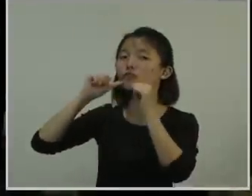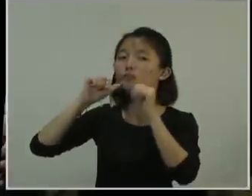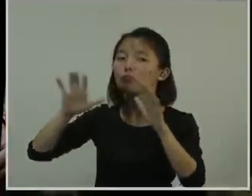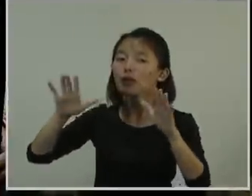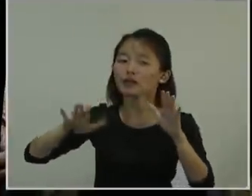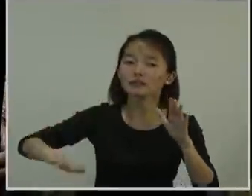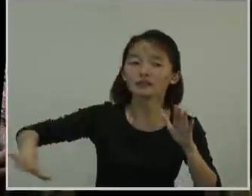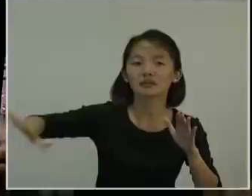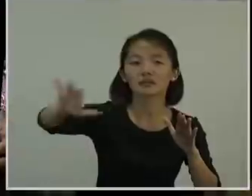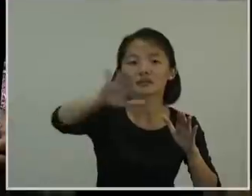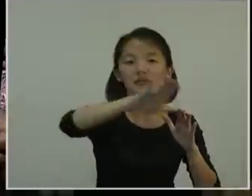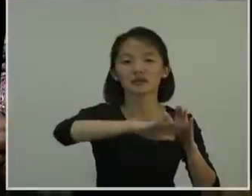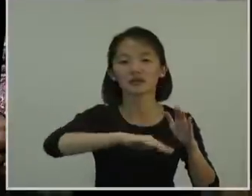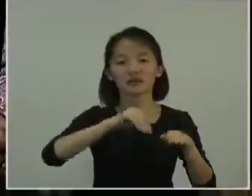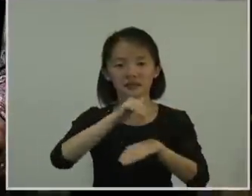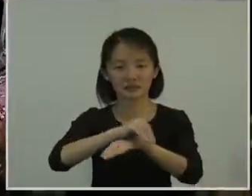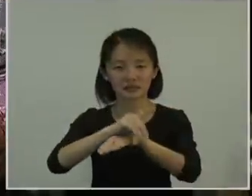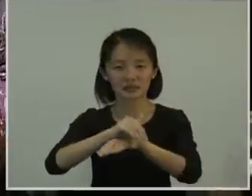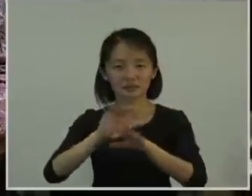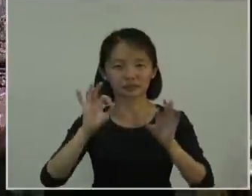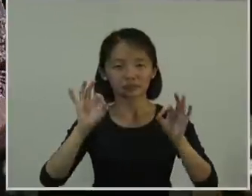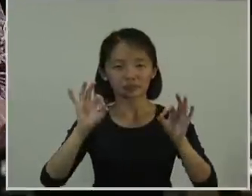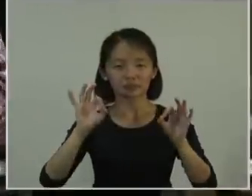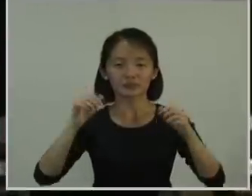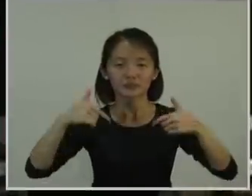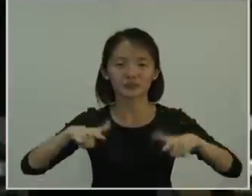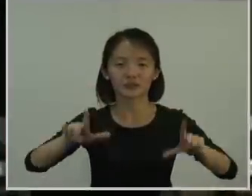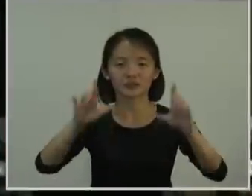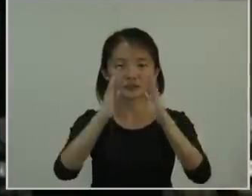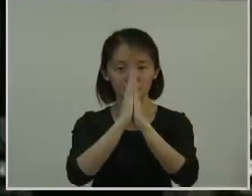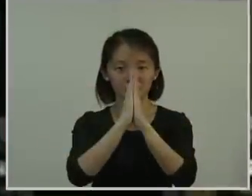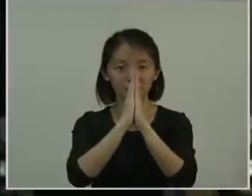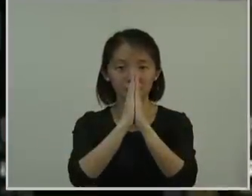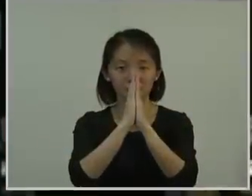this evening. Let us pray.